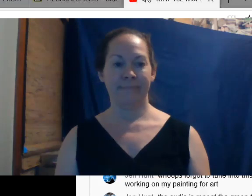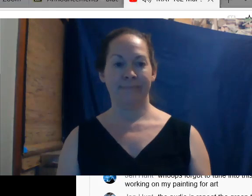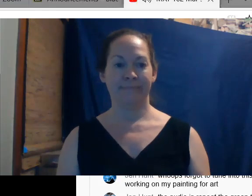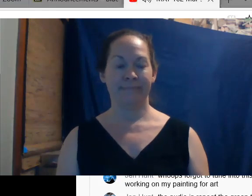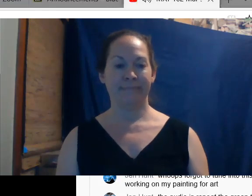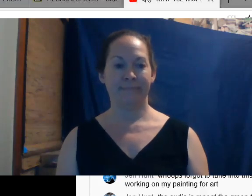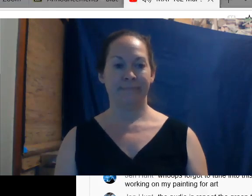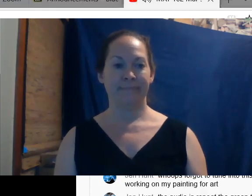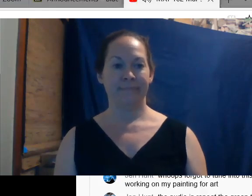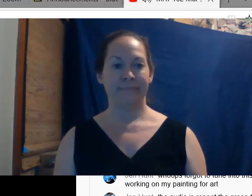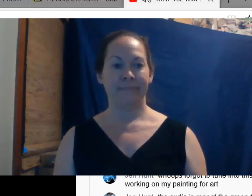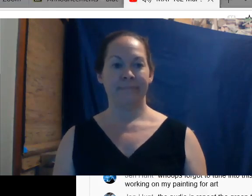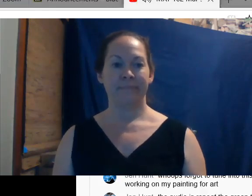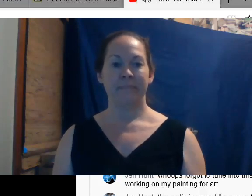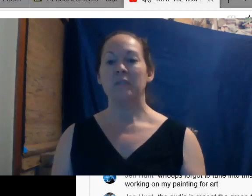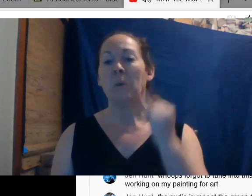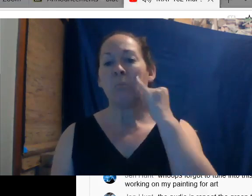when we get things like